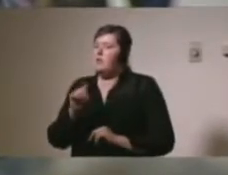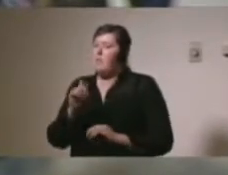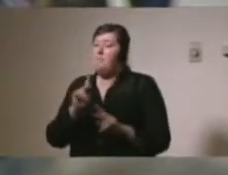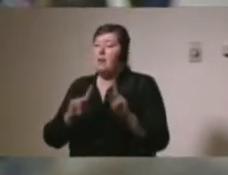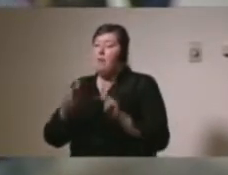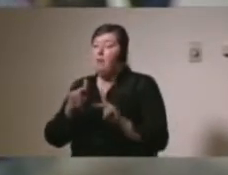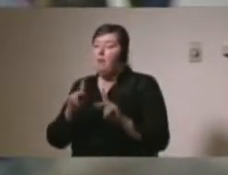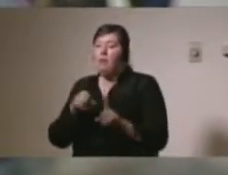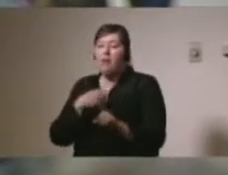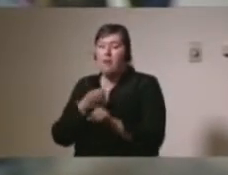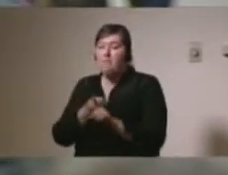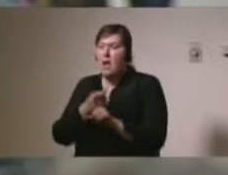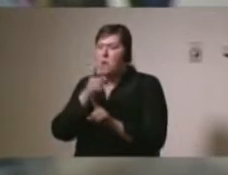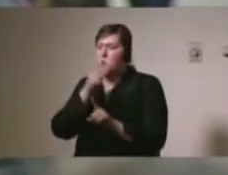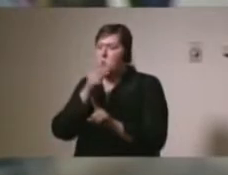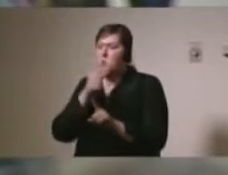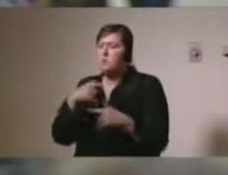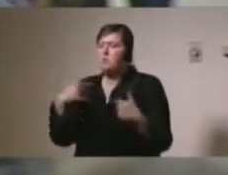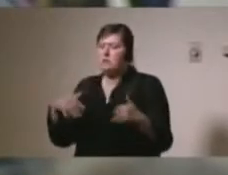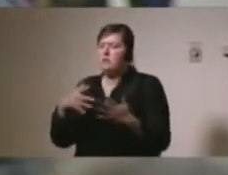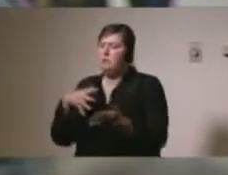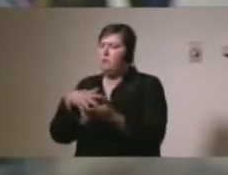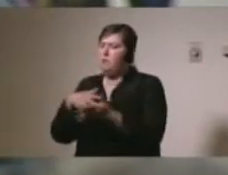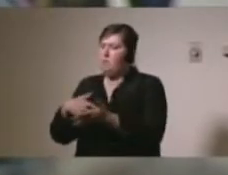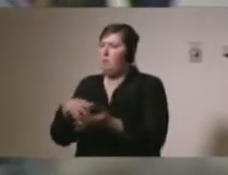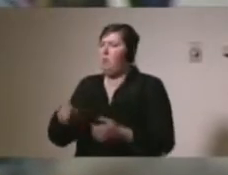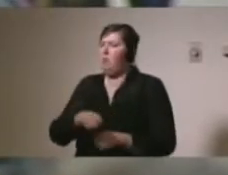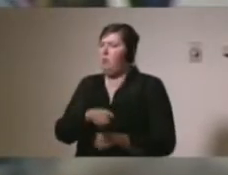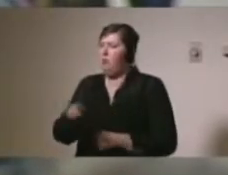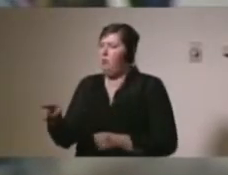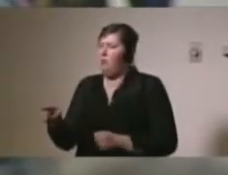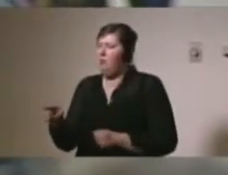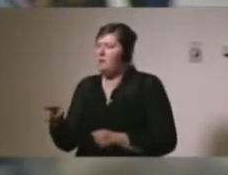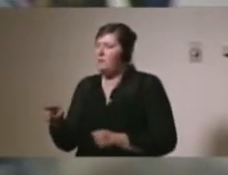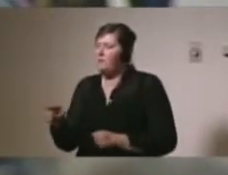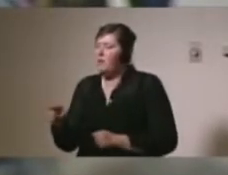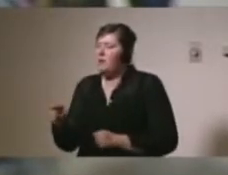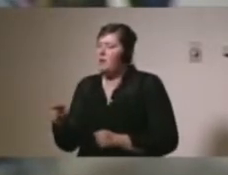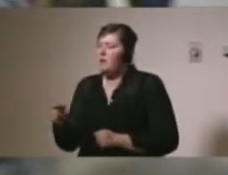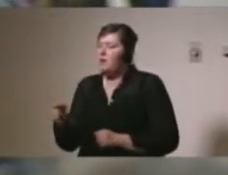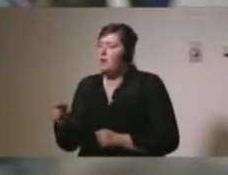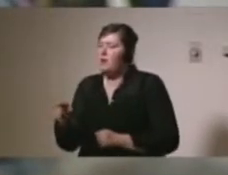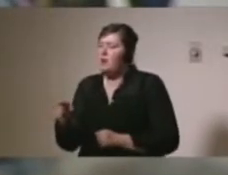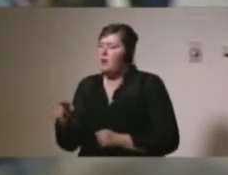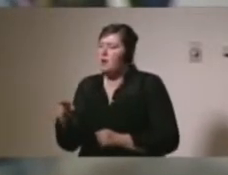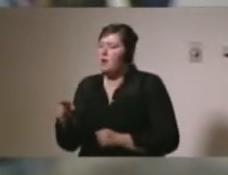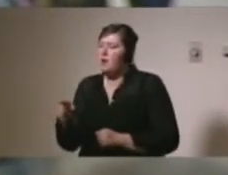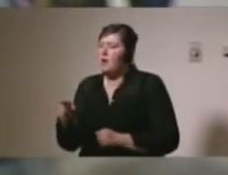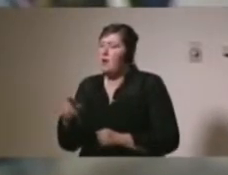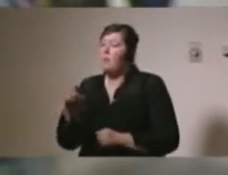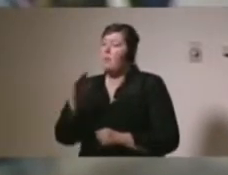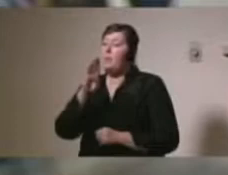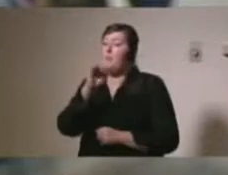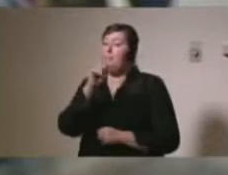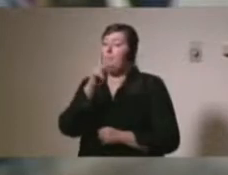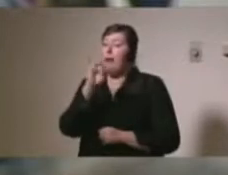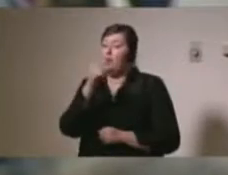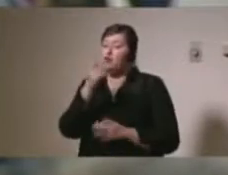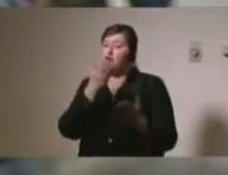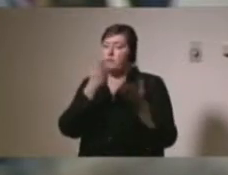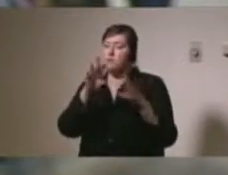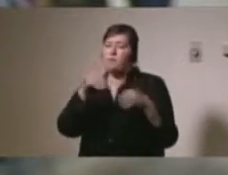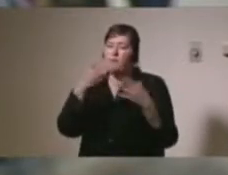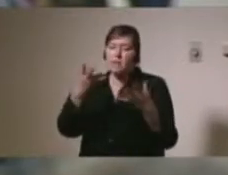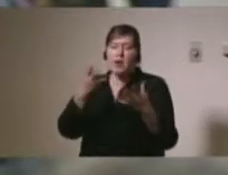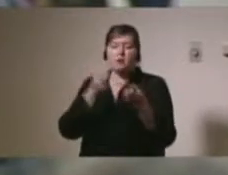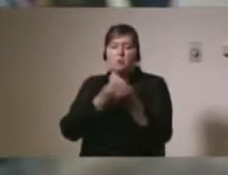vulnerable within your community, and that the banking service was providing additional supports such as